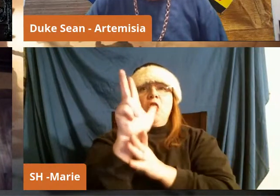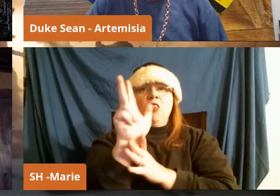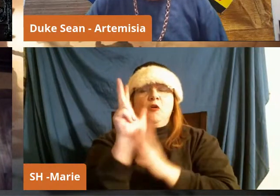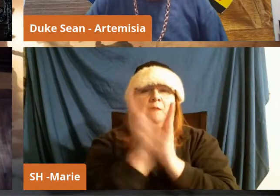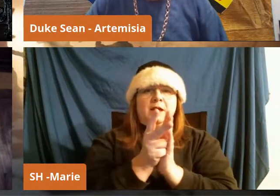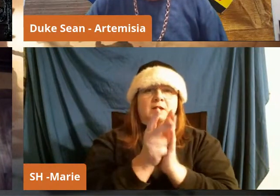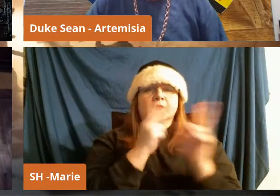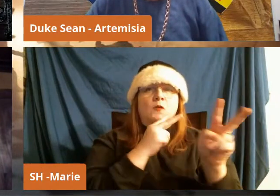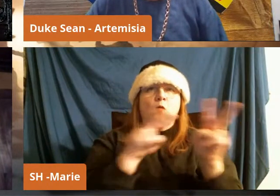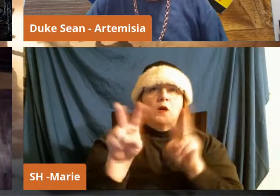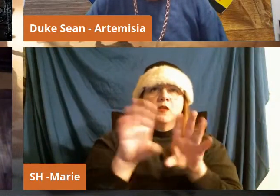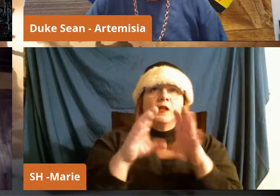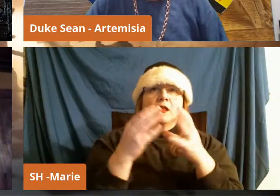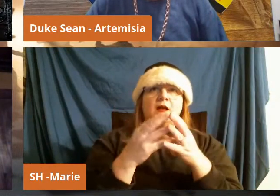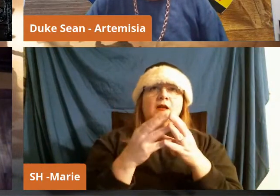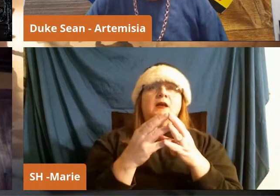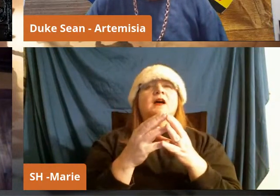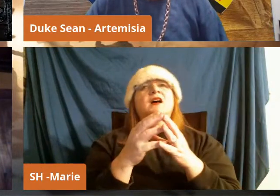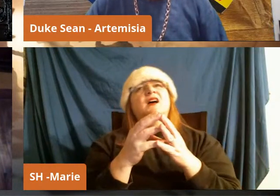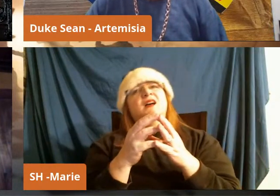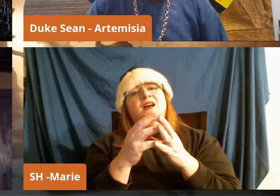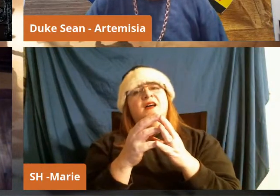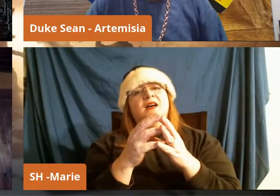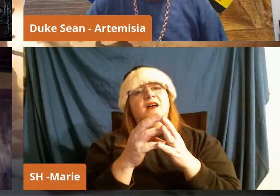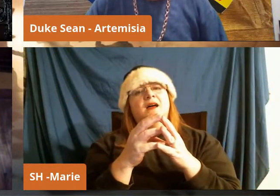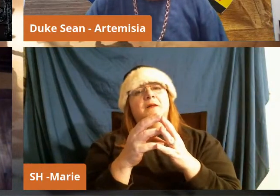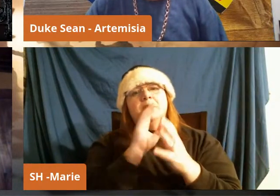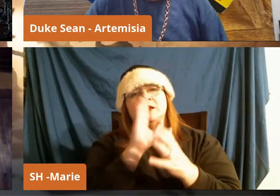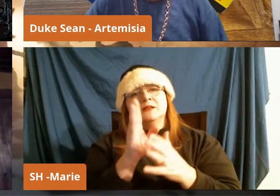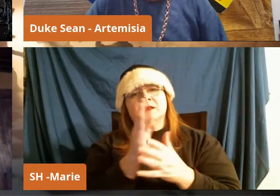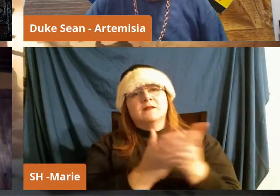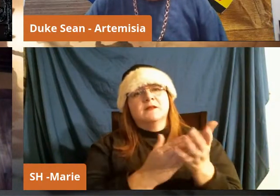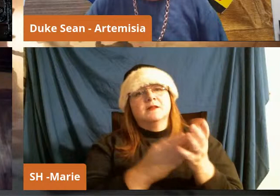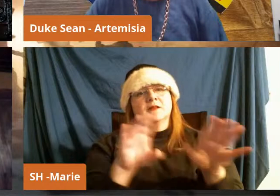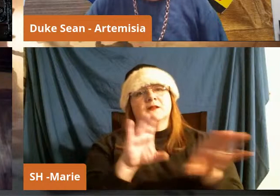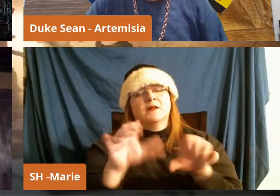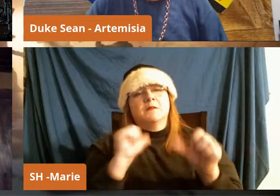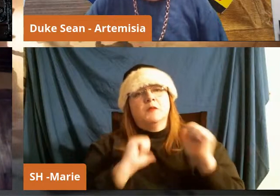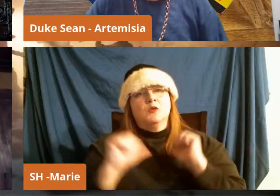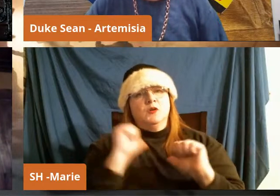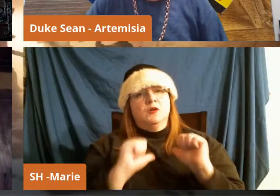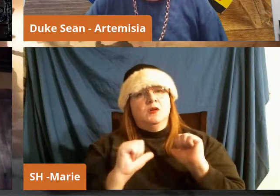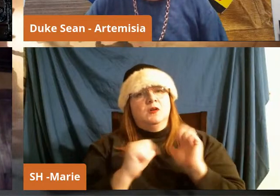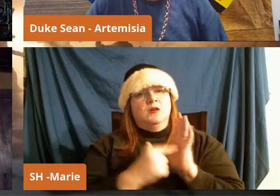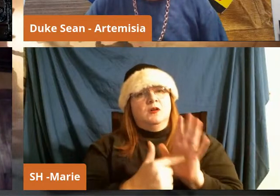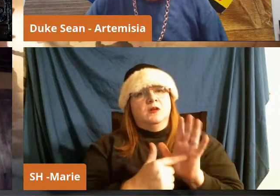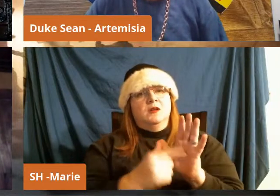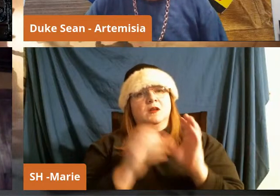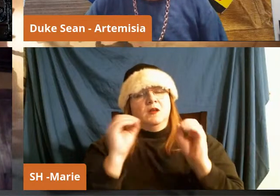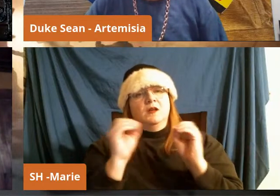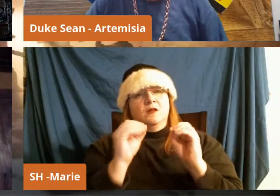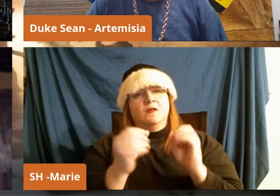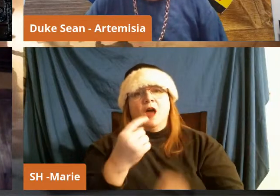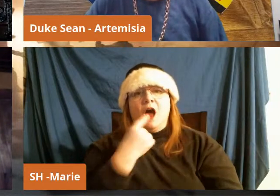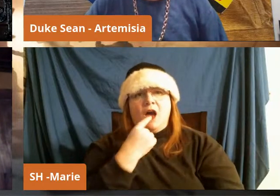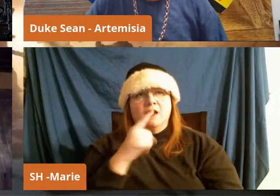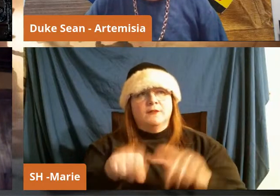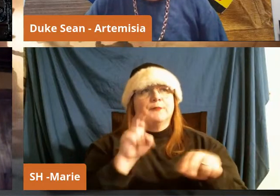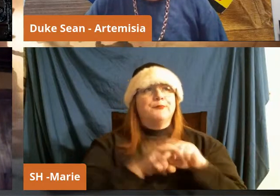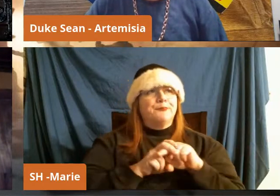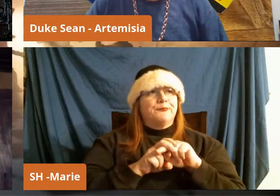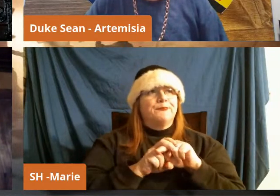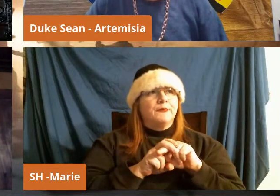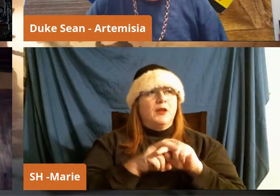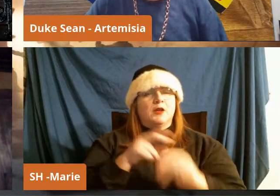watching that person's class, because being someone who's done these shows, I've done a lot of shows, and I've taught a lot of classes. It really sucks to be sitting in a class with